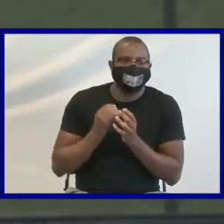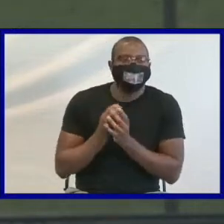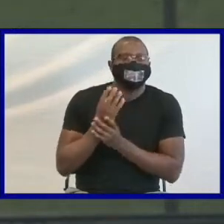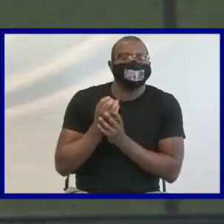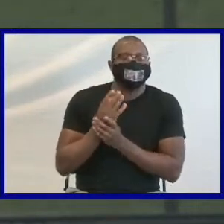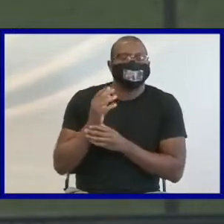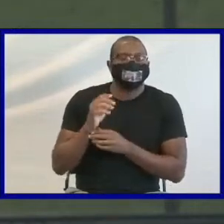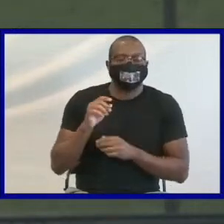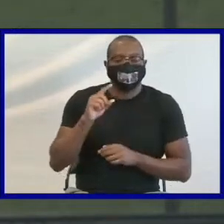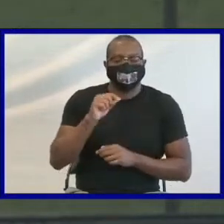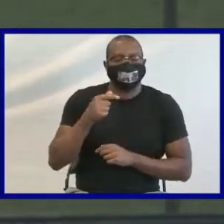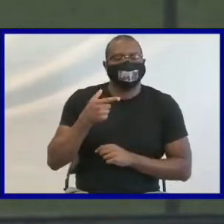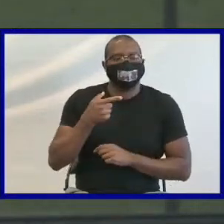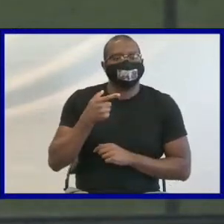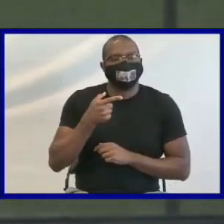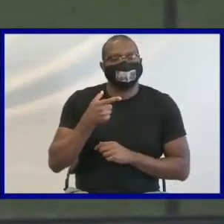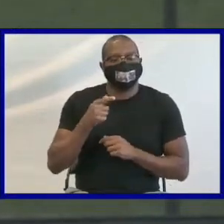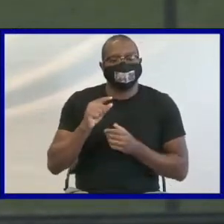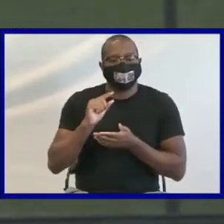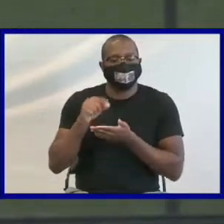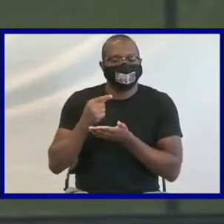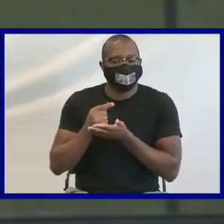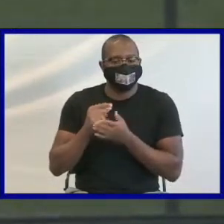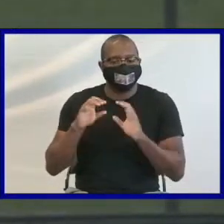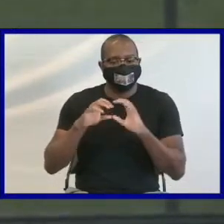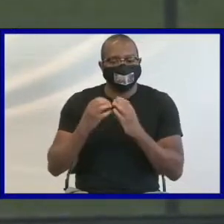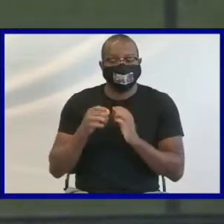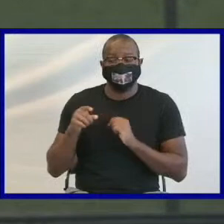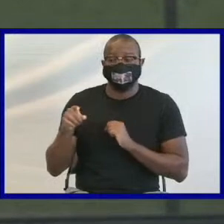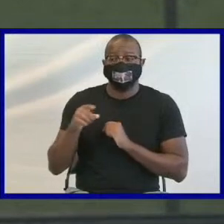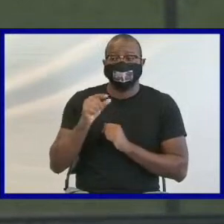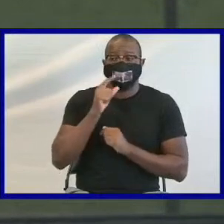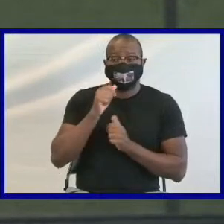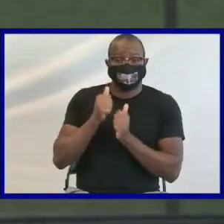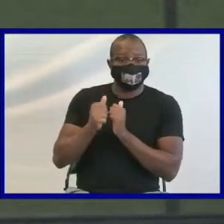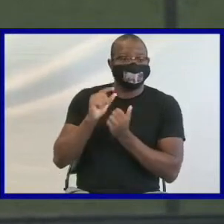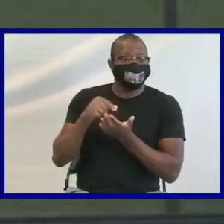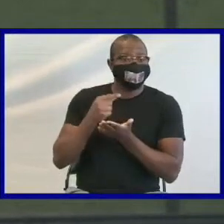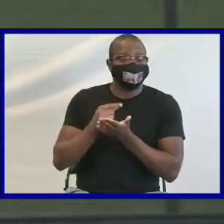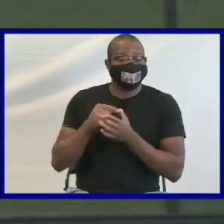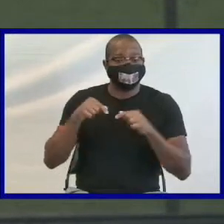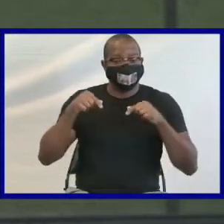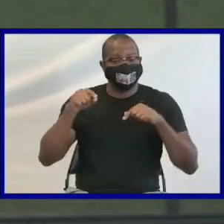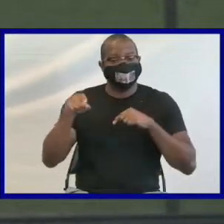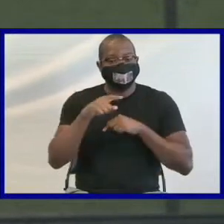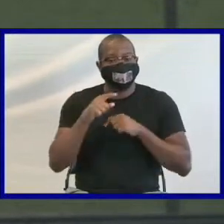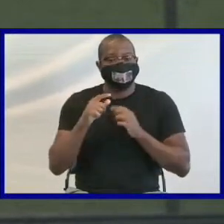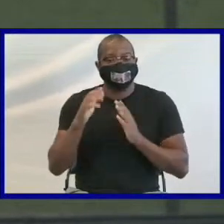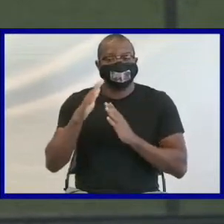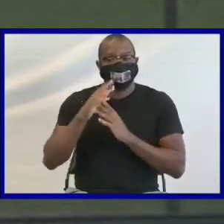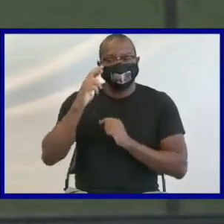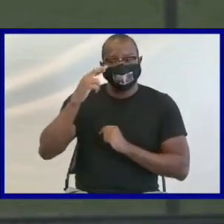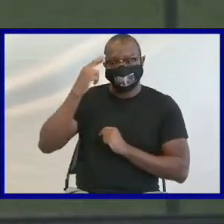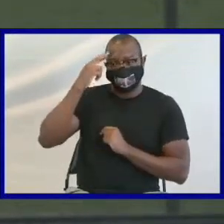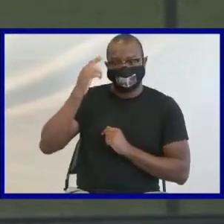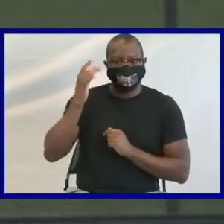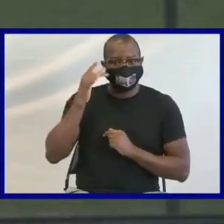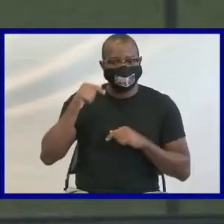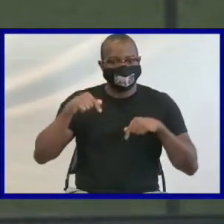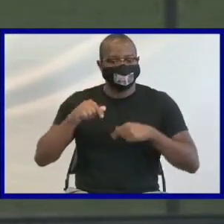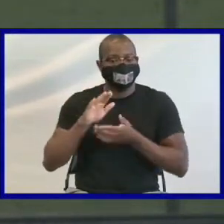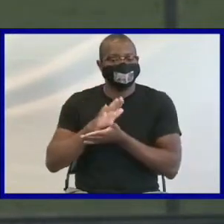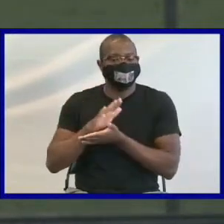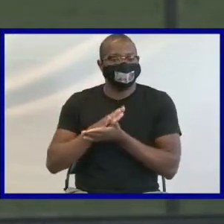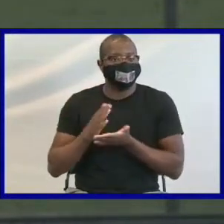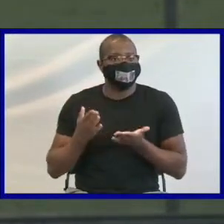class. Graduates, you are the primary reason why this university exists, and we thank you for entrusting us